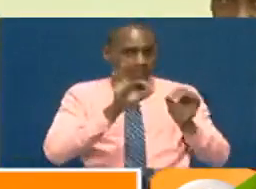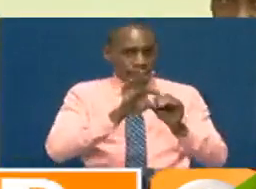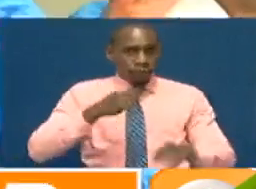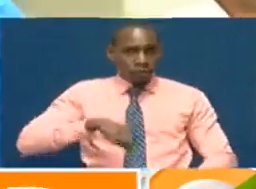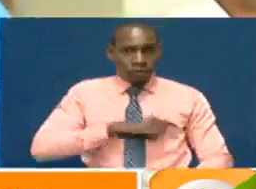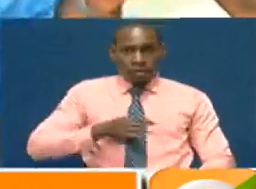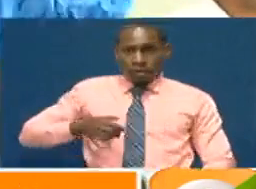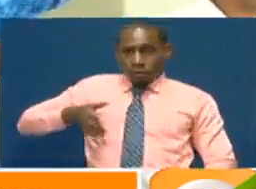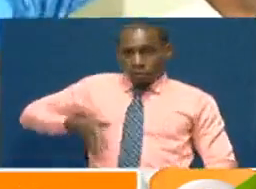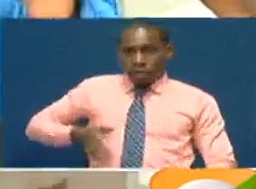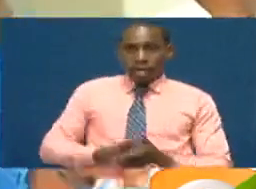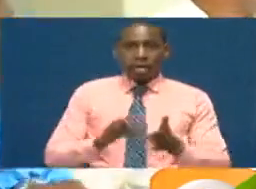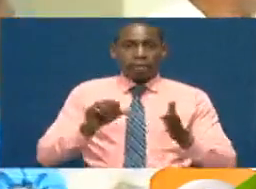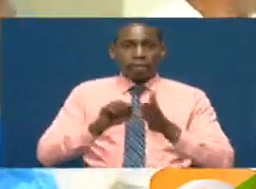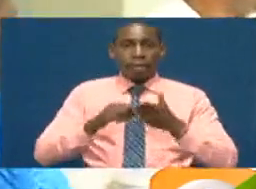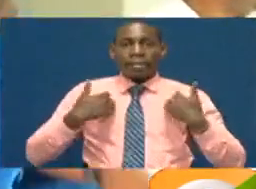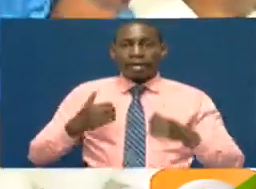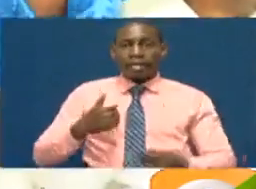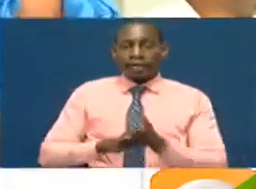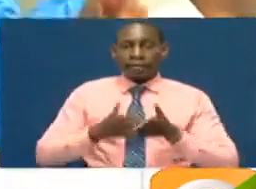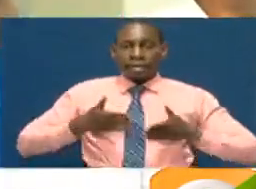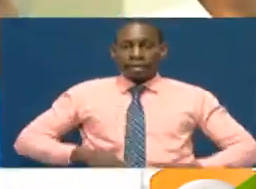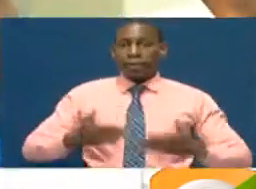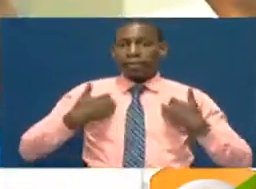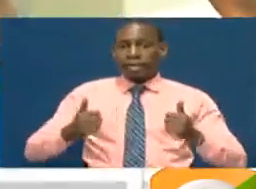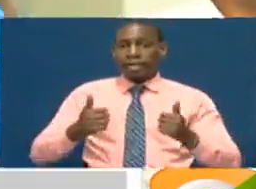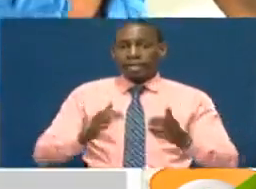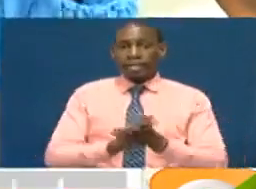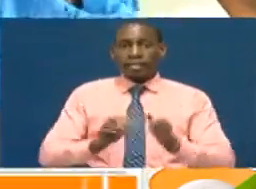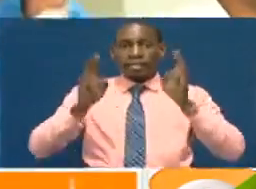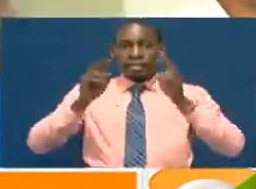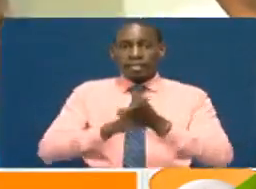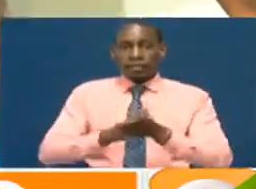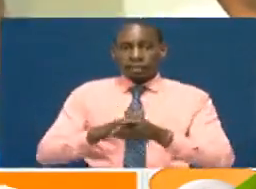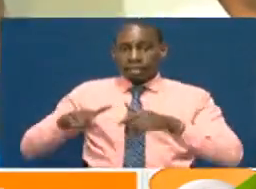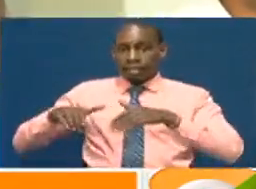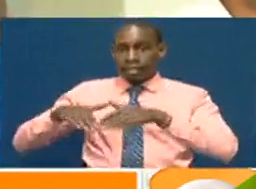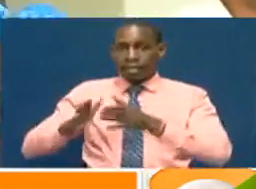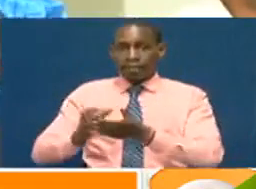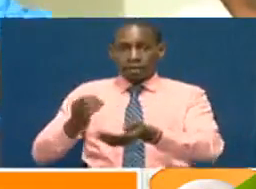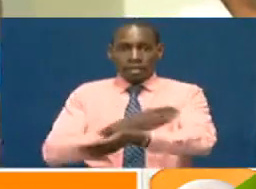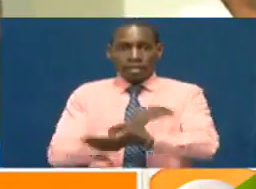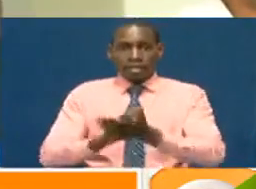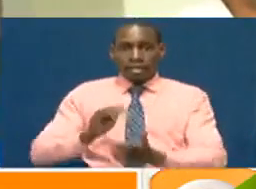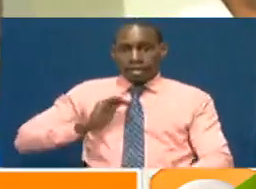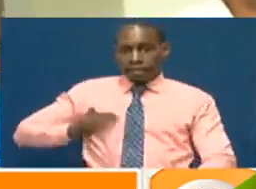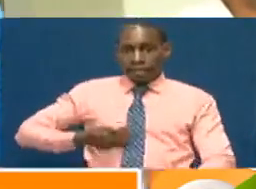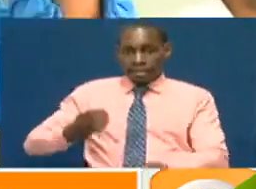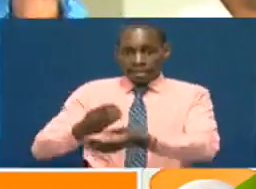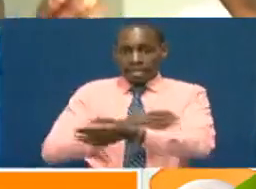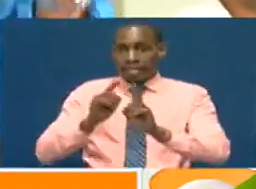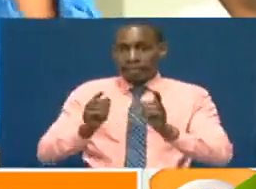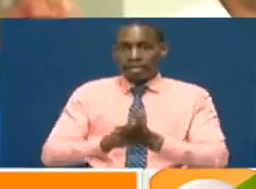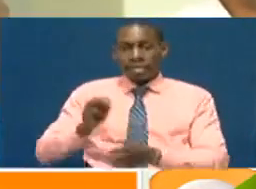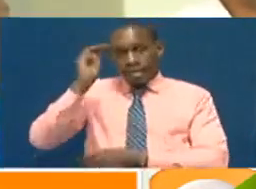zetu mikobani. Tuna matatizo ya afya, reproductive health, mambo ya cervical cancer, mambo ya breast cancer,